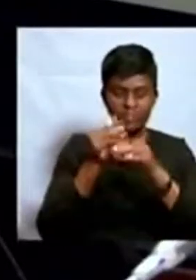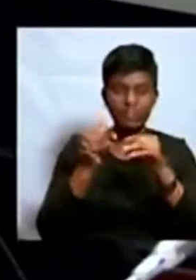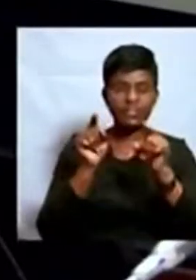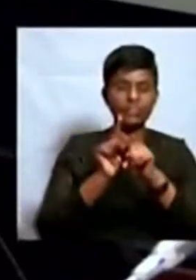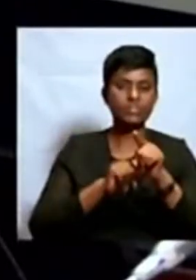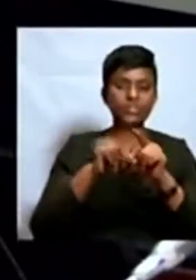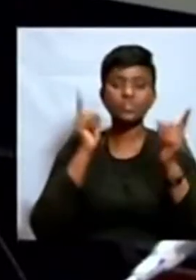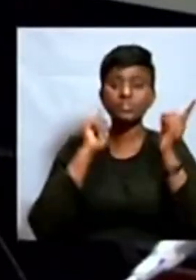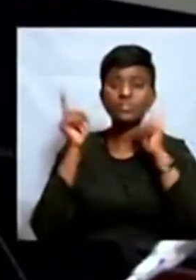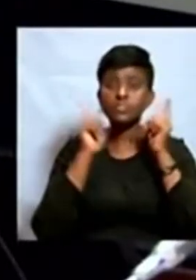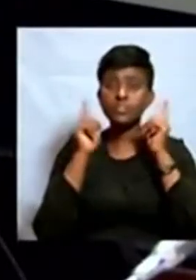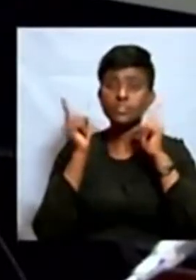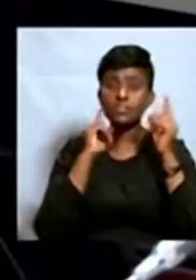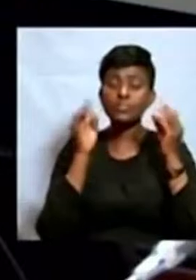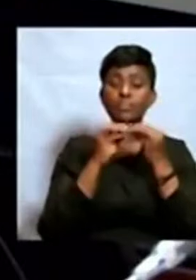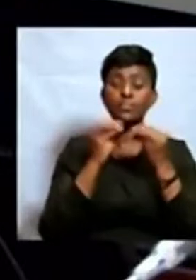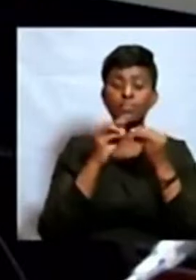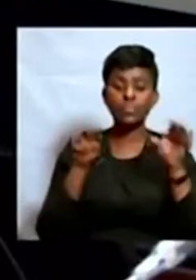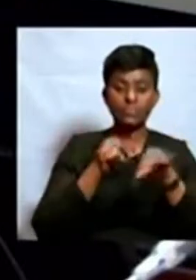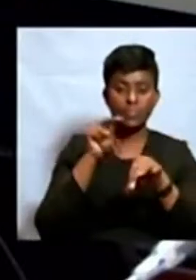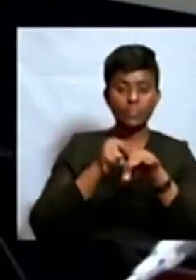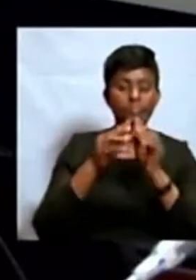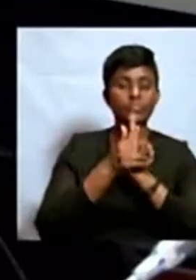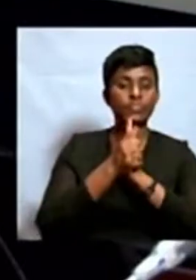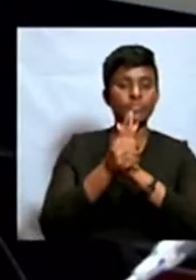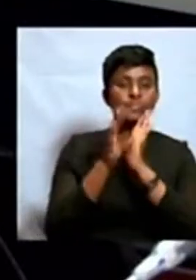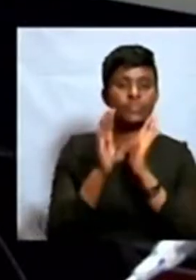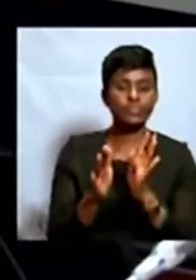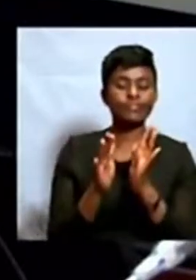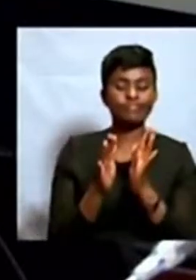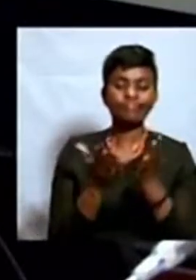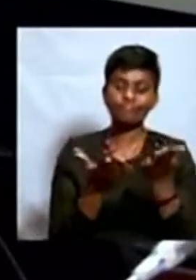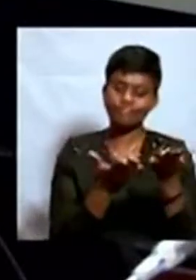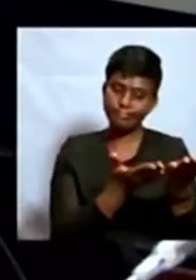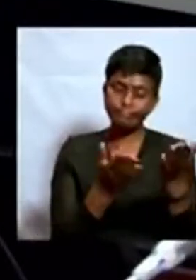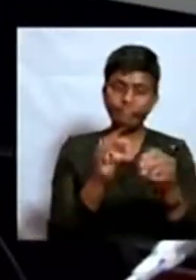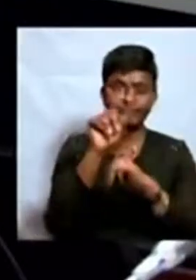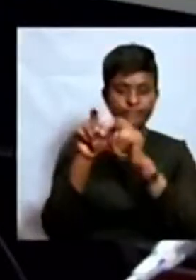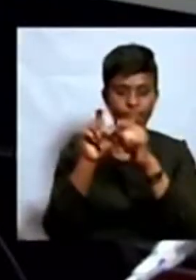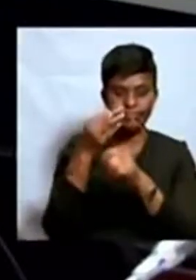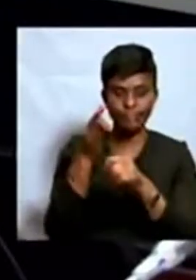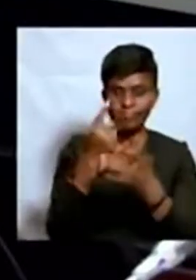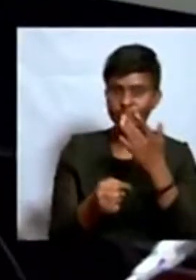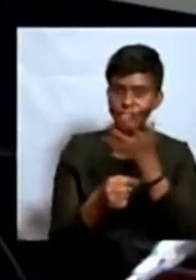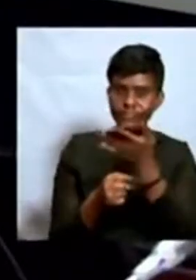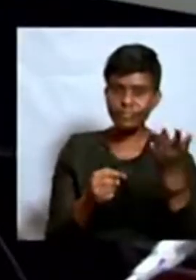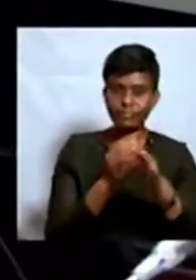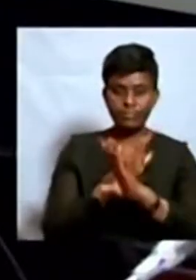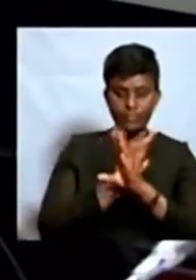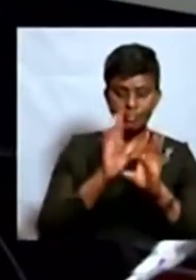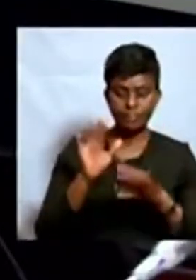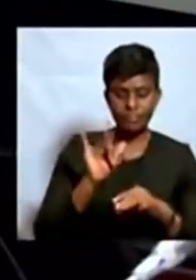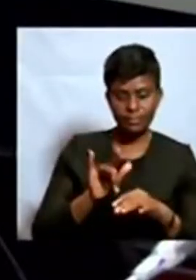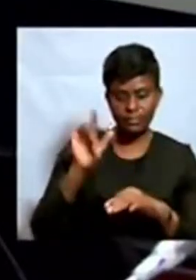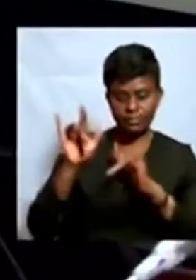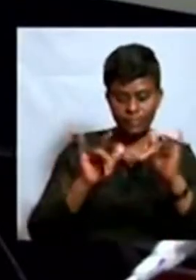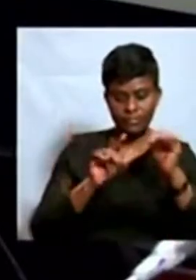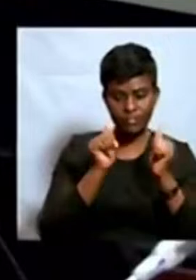hear as national leaders on the question of Zambian Airways and